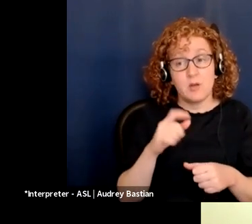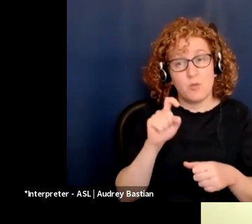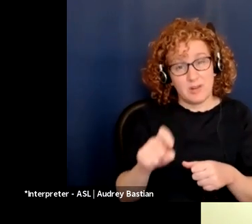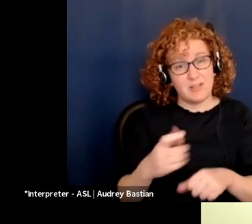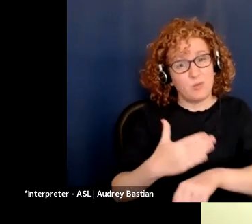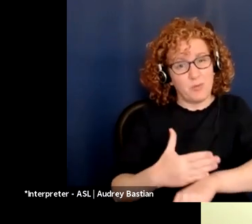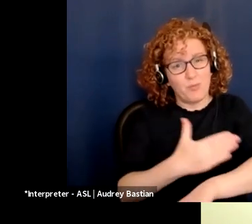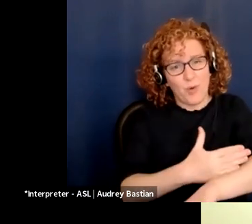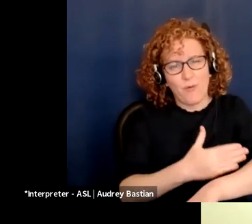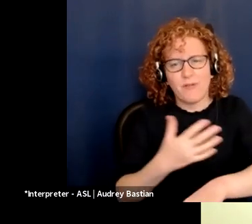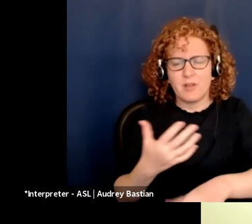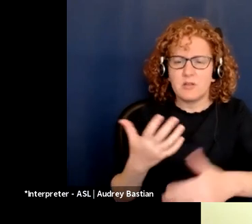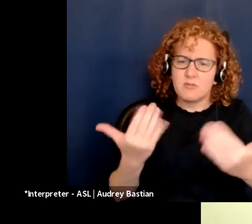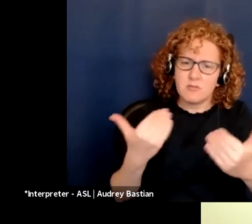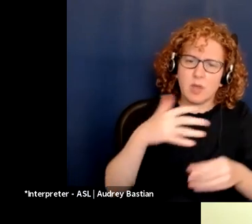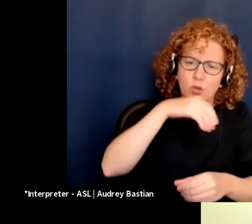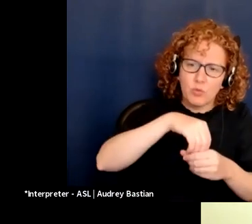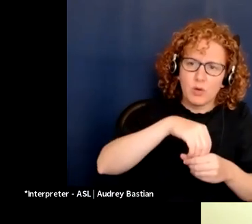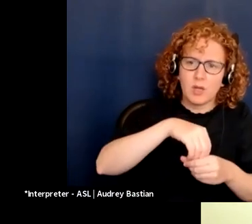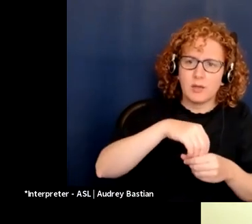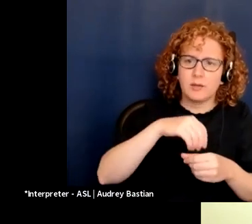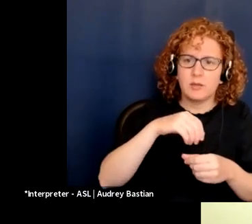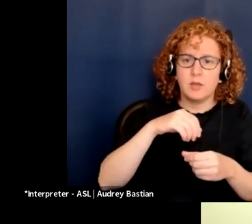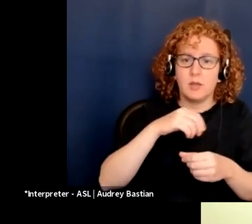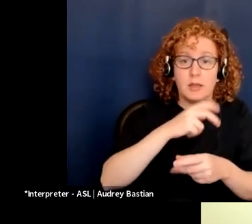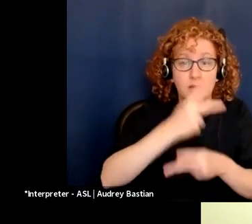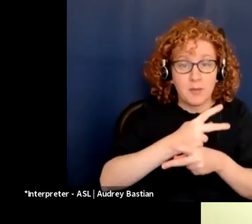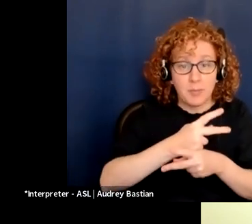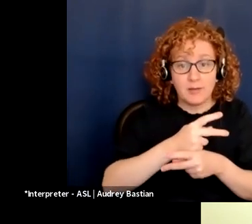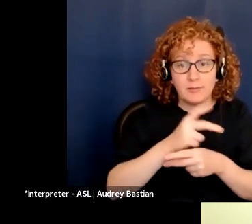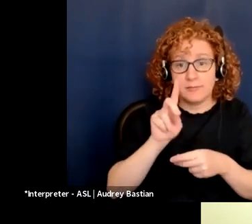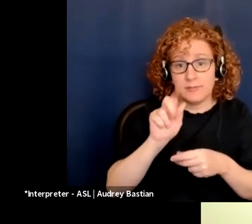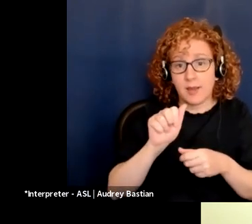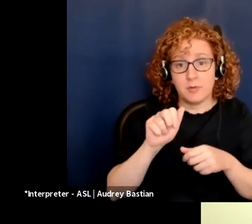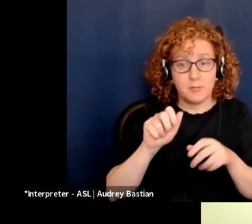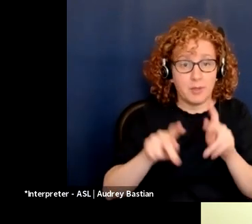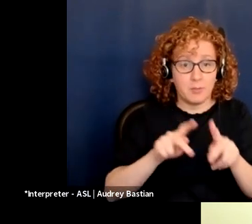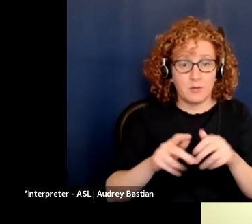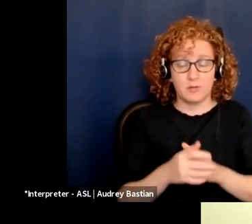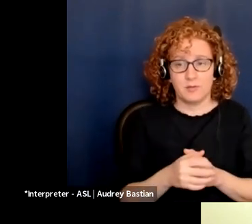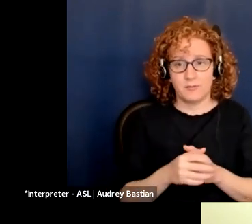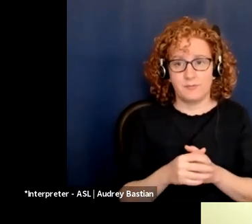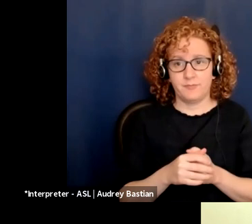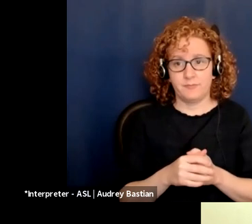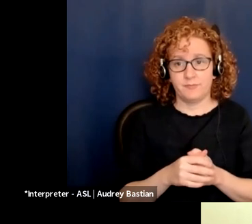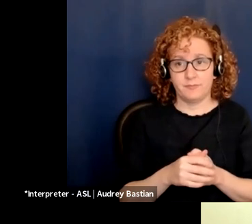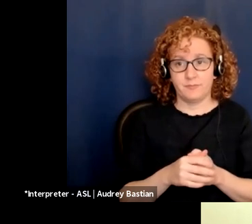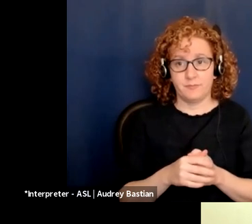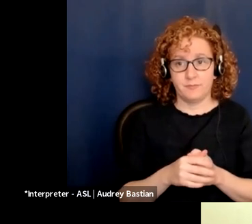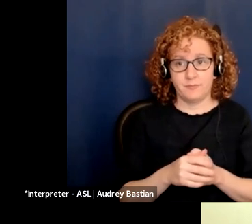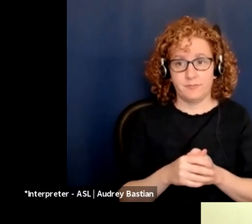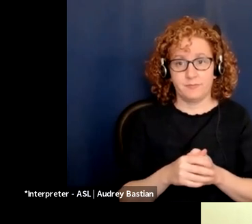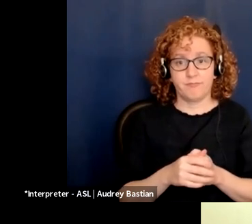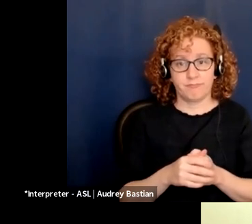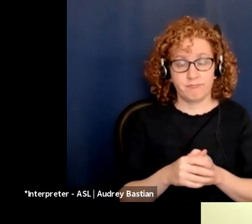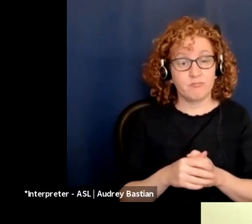at including and keeping disabled people. Because what